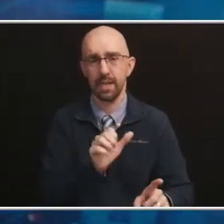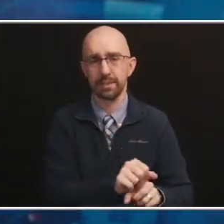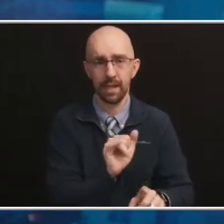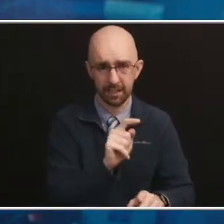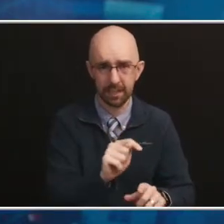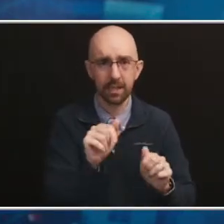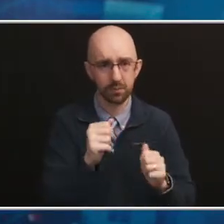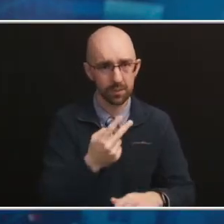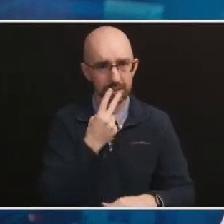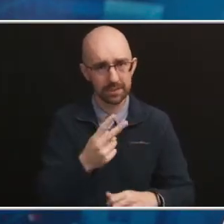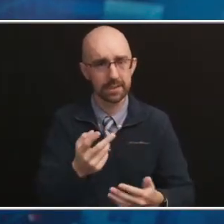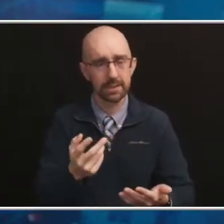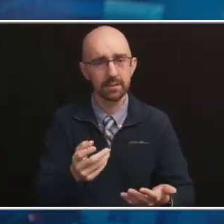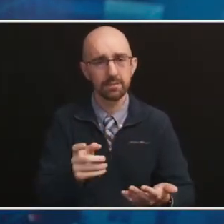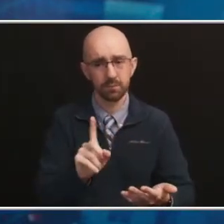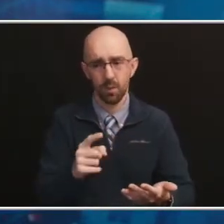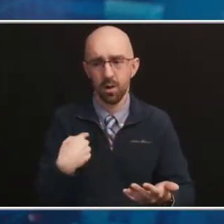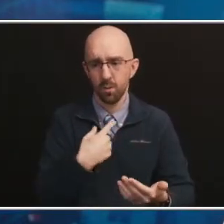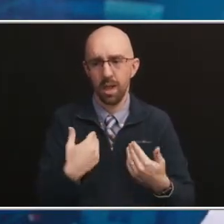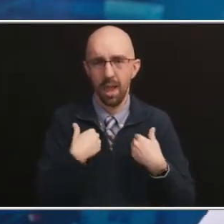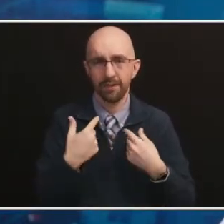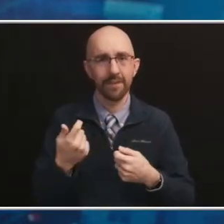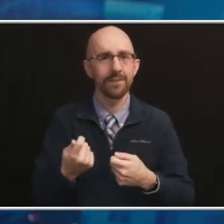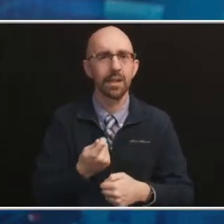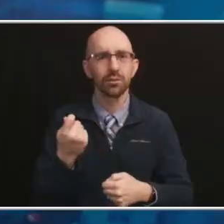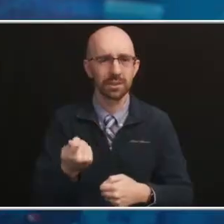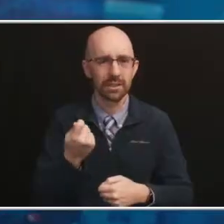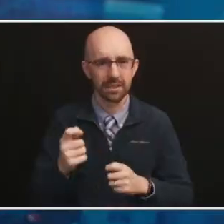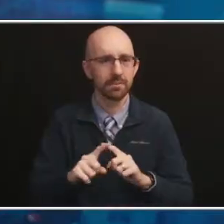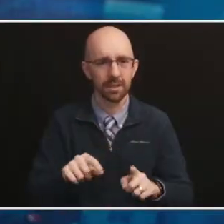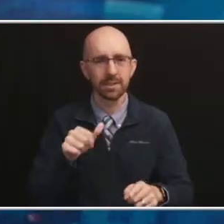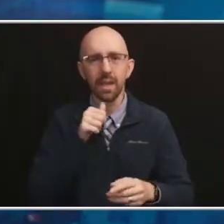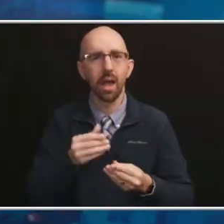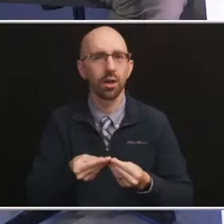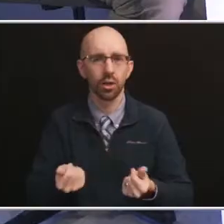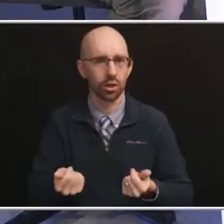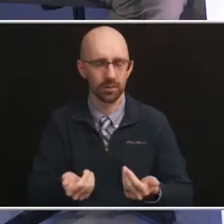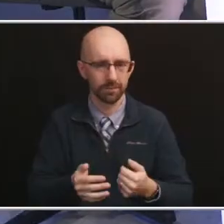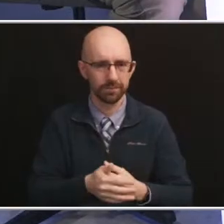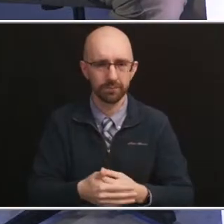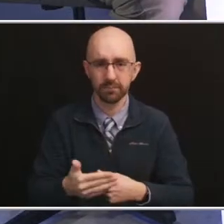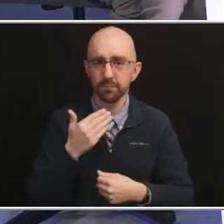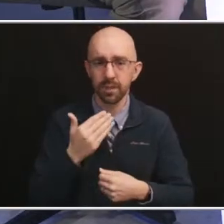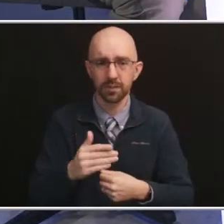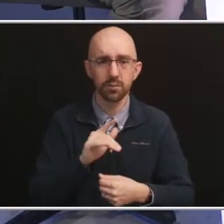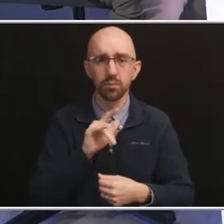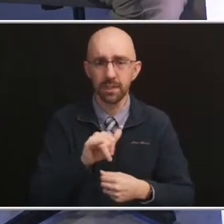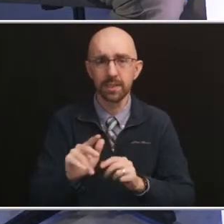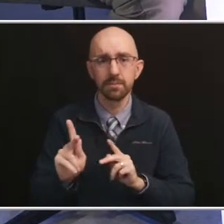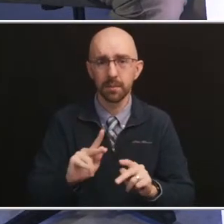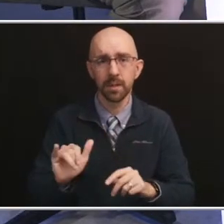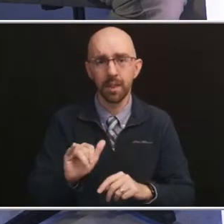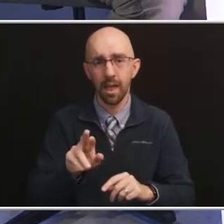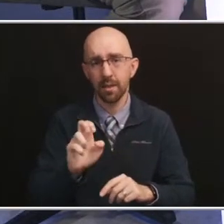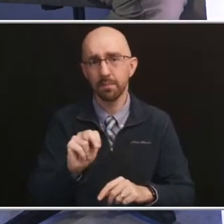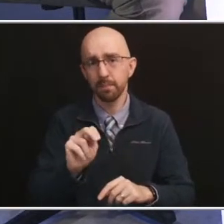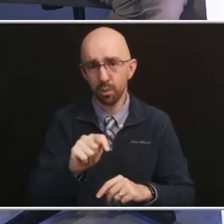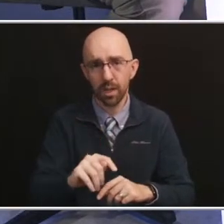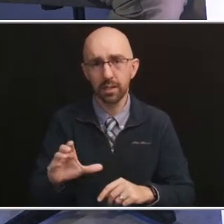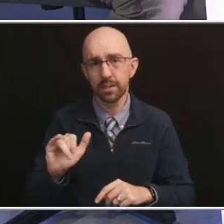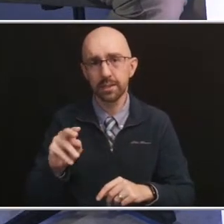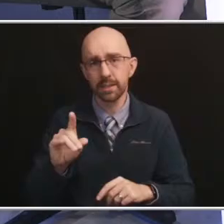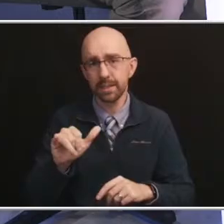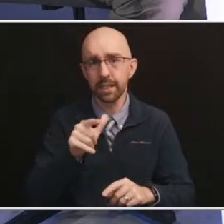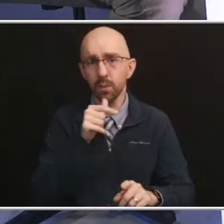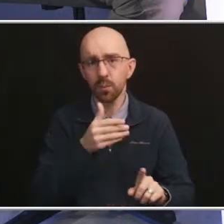where, you know, it's a victory, but it's not a cure. It's really people like Brent and Cindy are